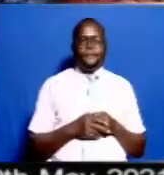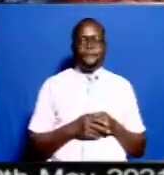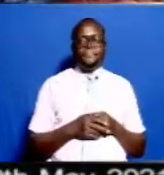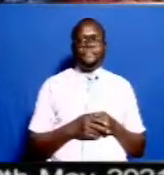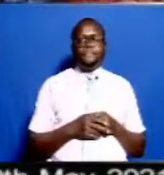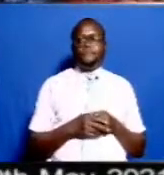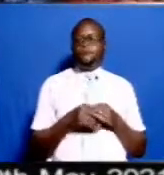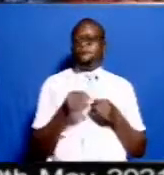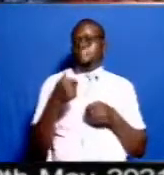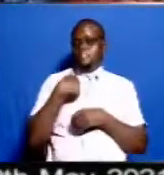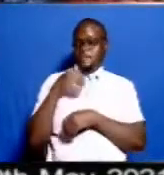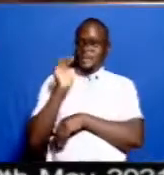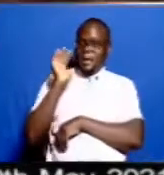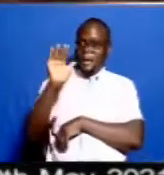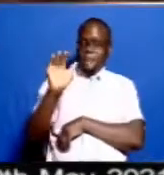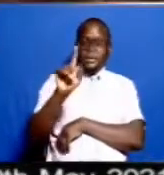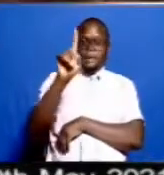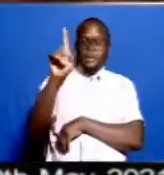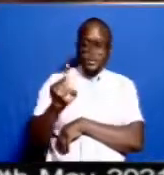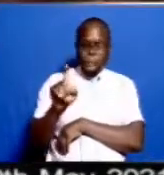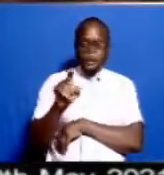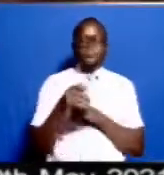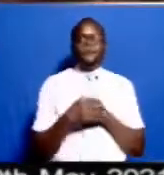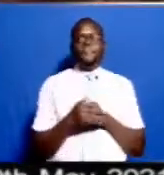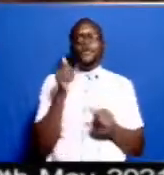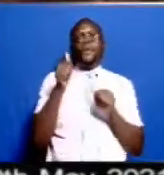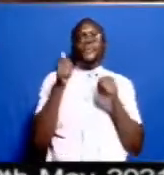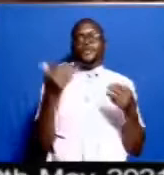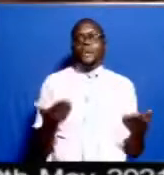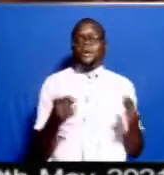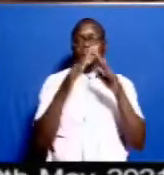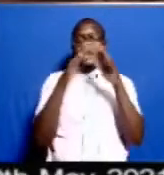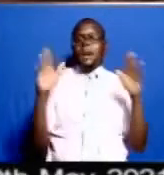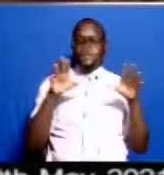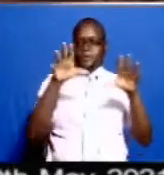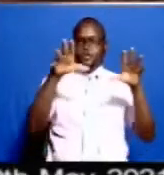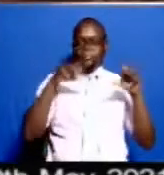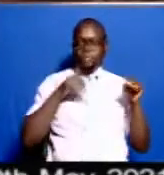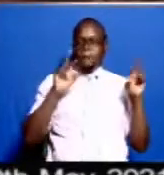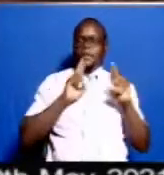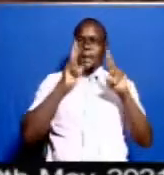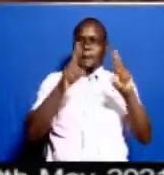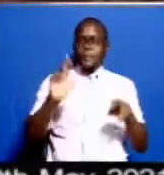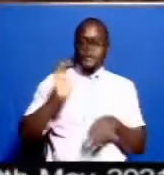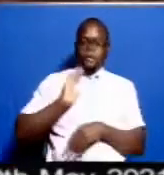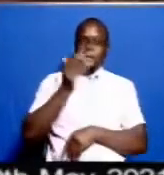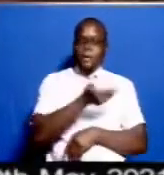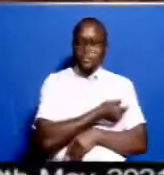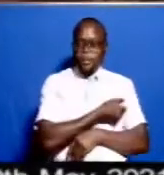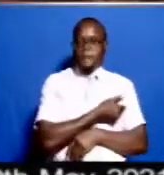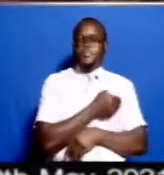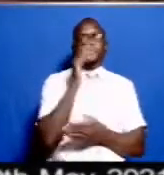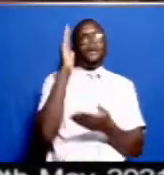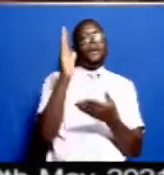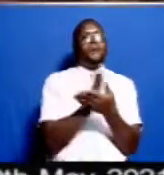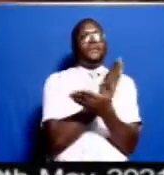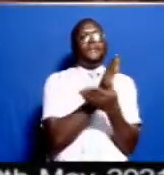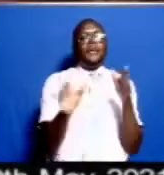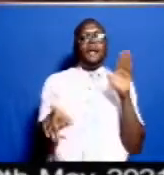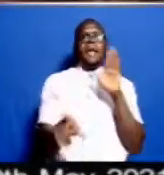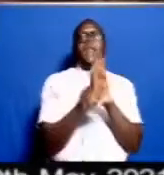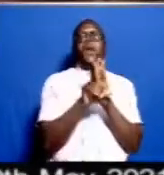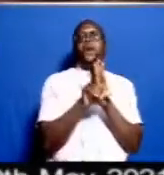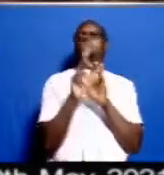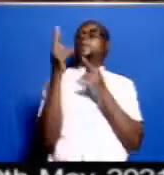Okay. I go on to put the question, which is that this House adopts a report of the Committee on Delegated